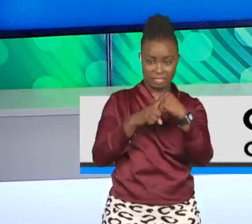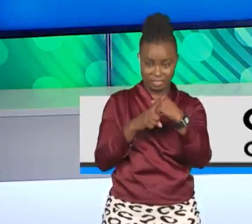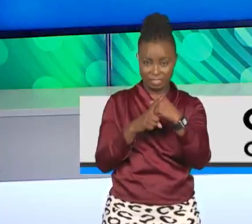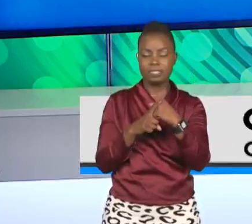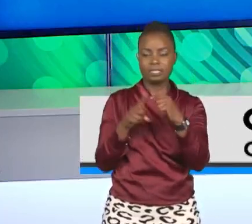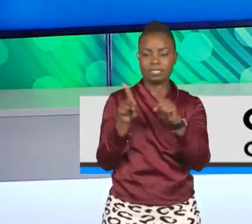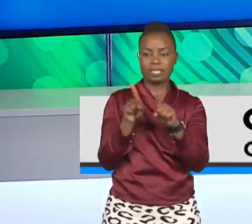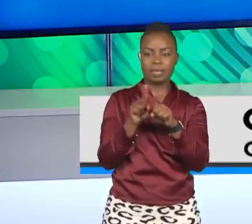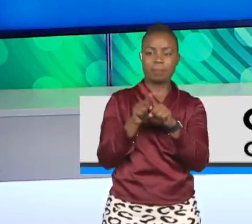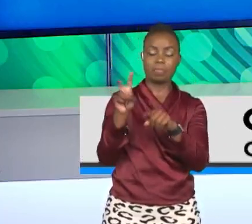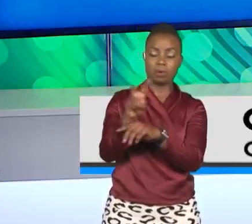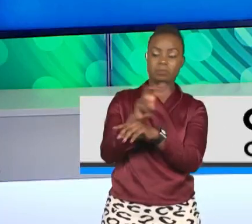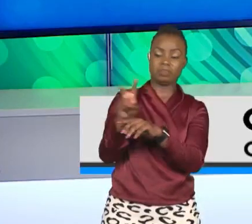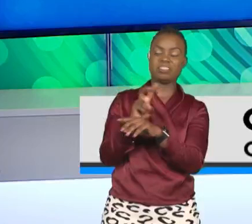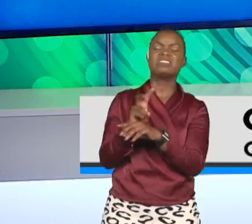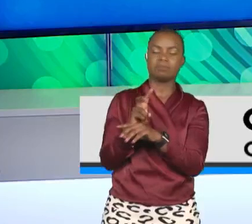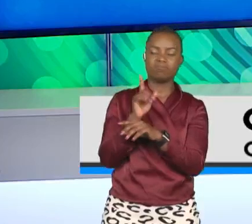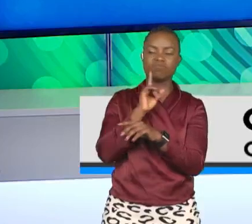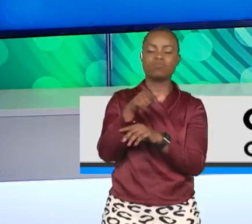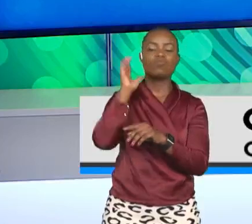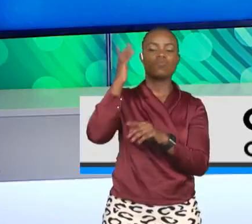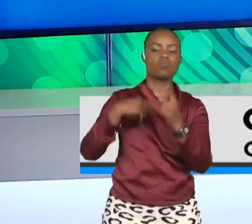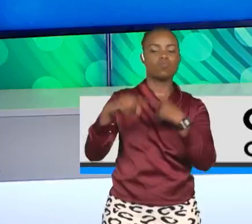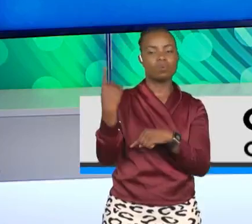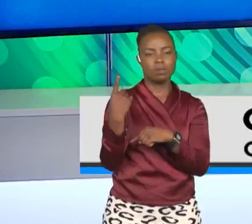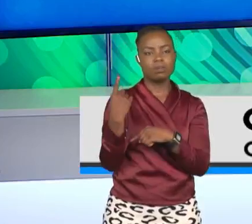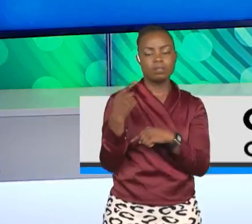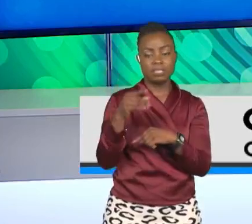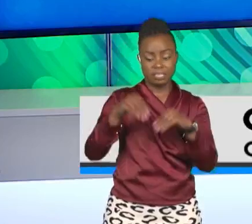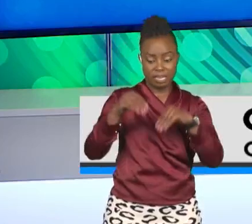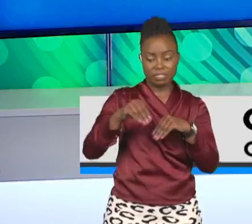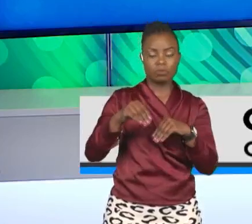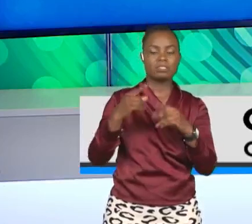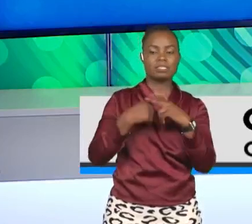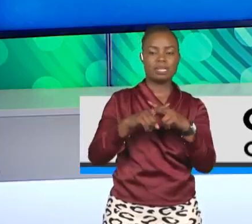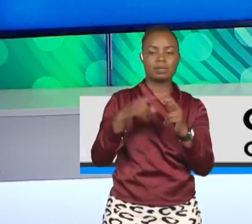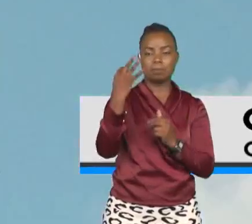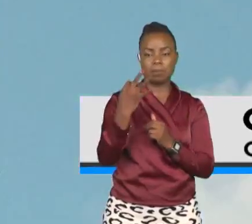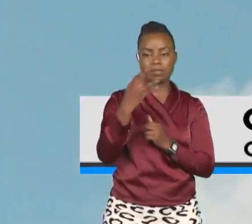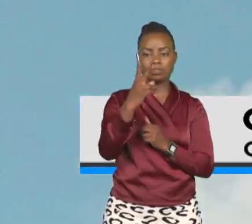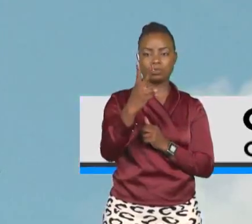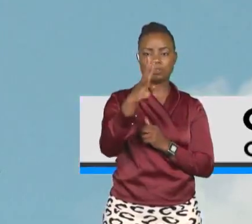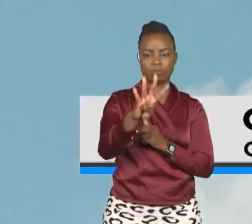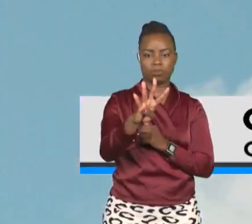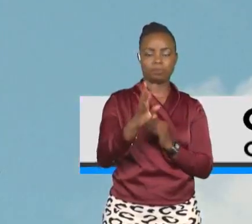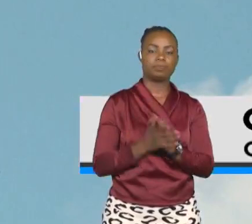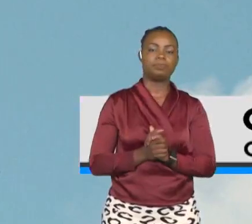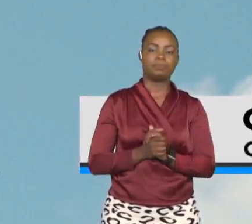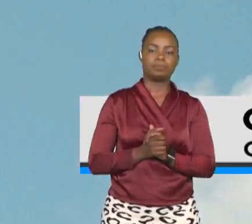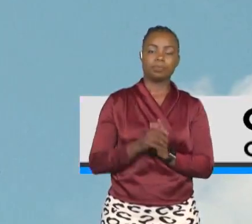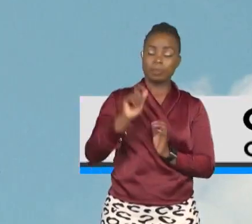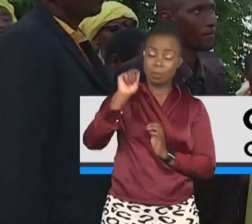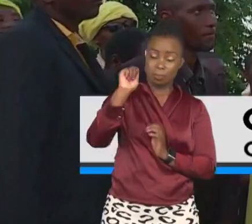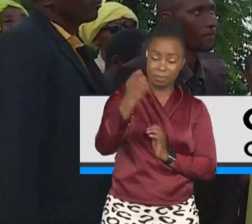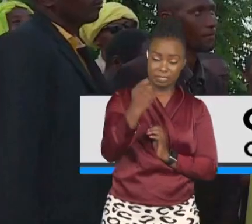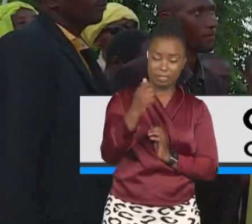by observers to win the election. The first round is due to be held on March the 24th. President